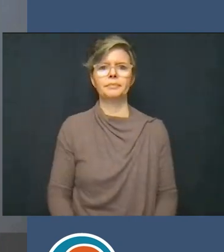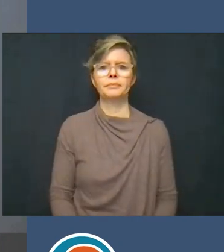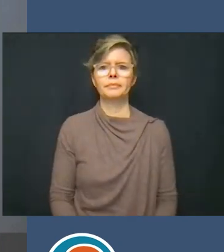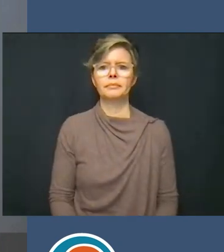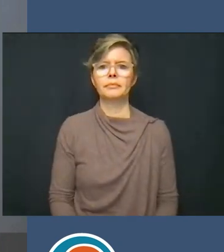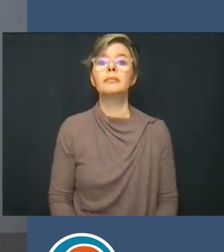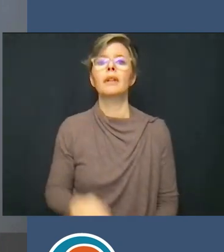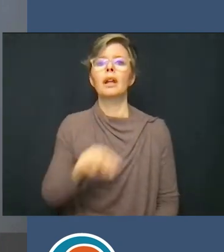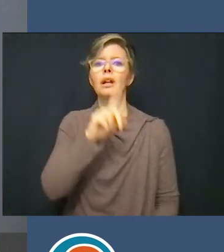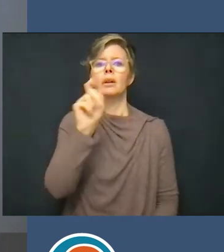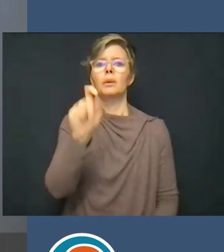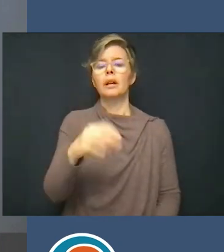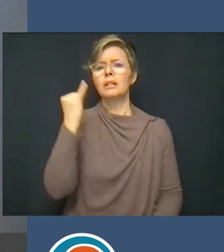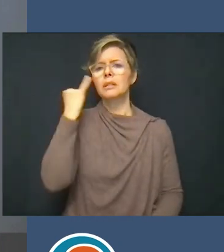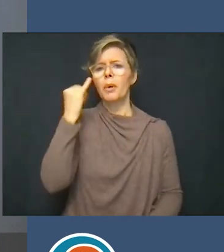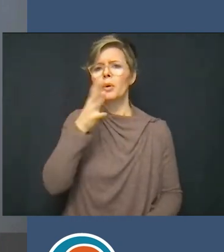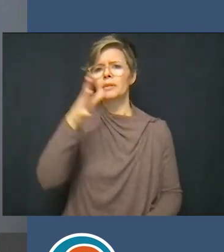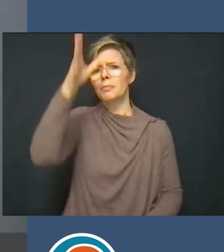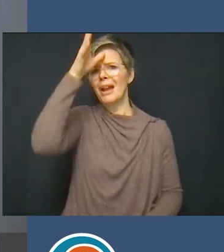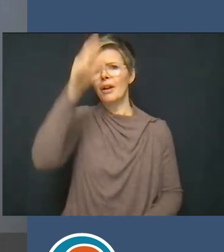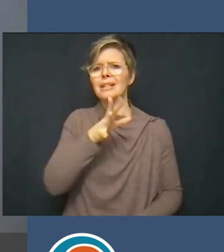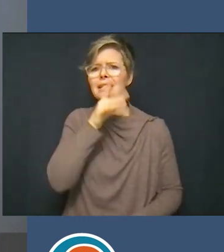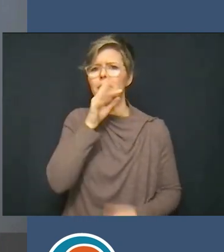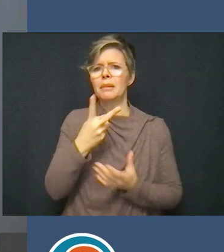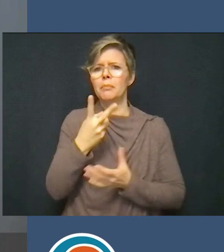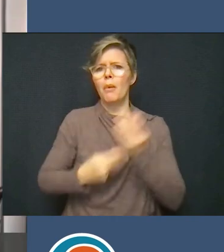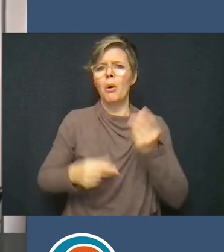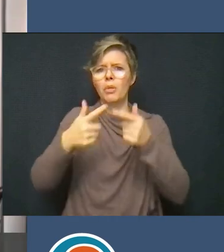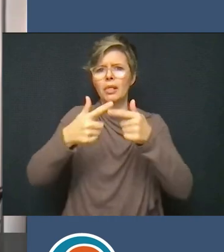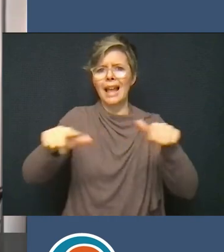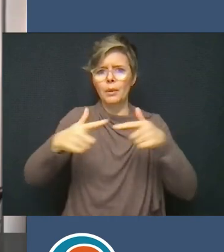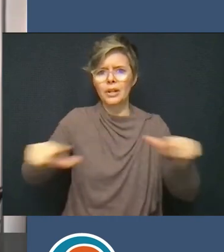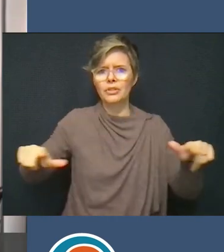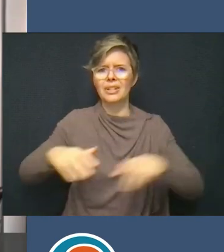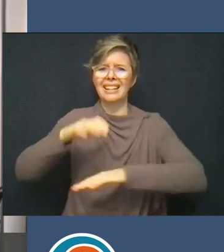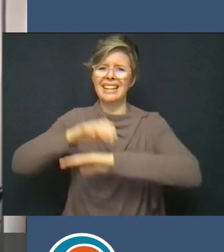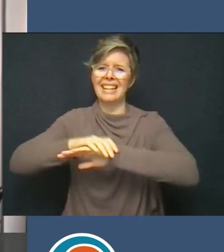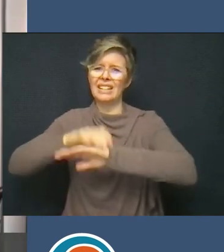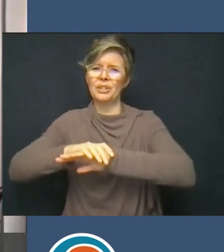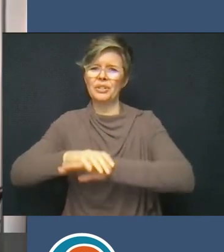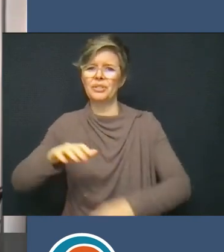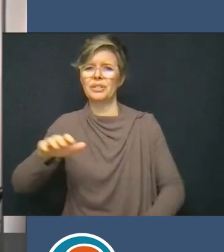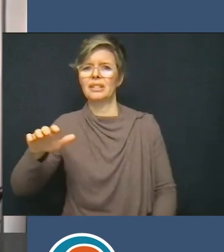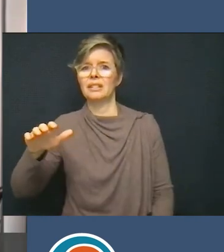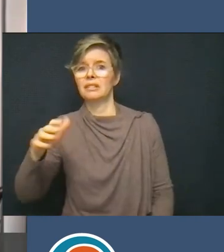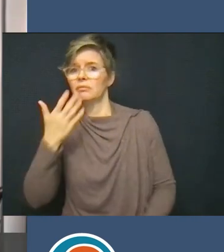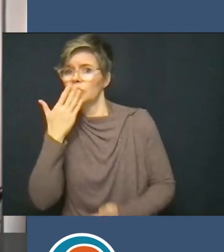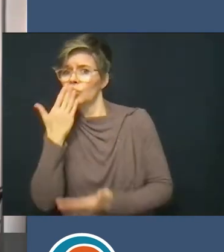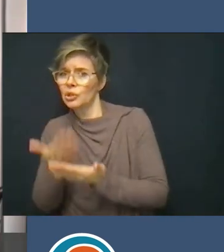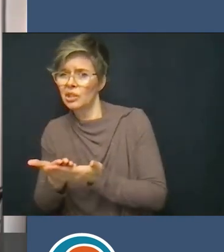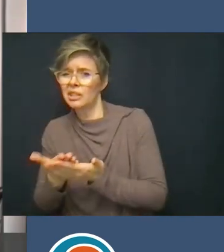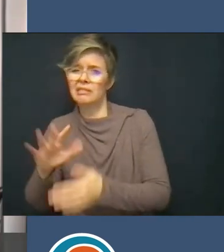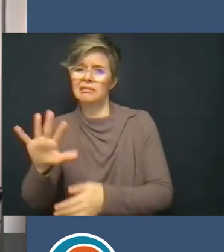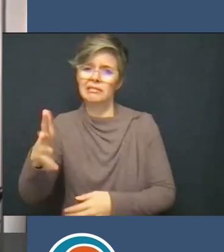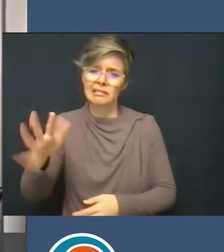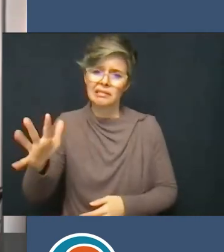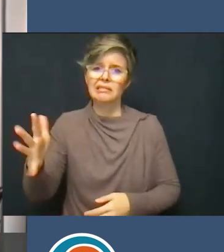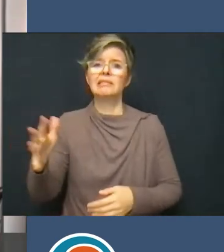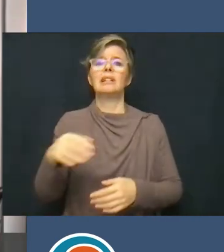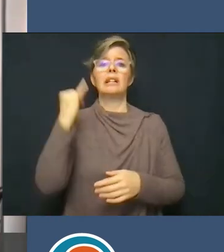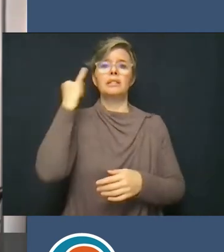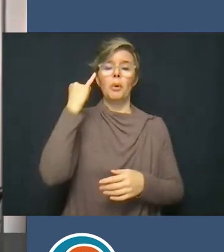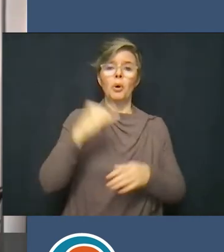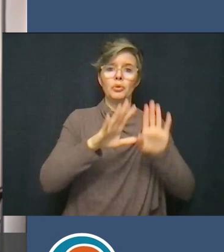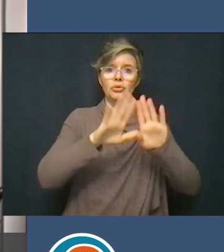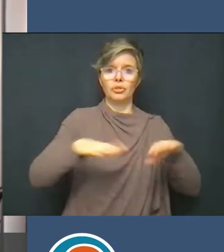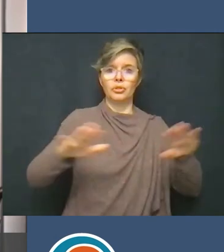question is, if parents are bilingual, English is very good, do you recommend that they speak only English at home if the child is struggling with language development? It's a really